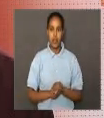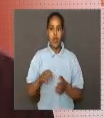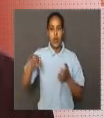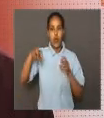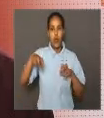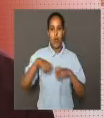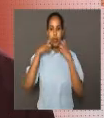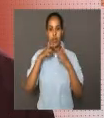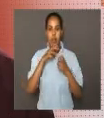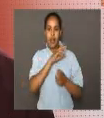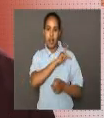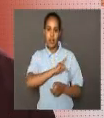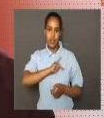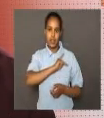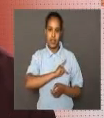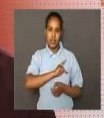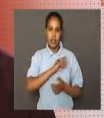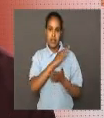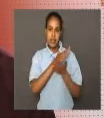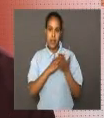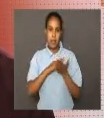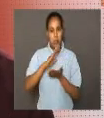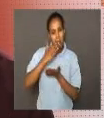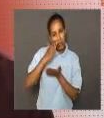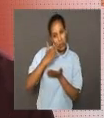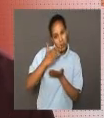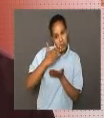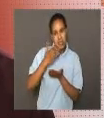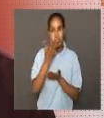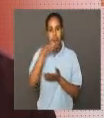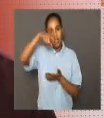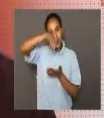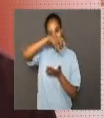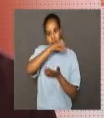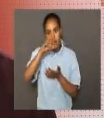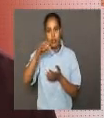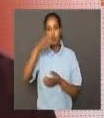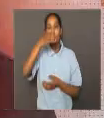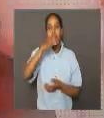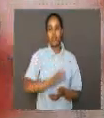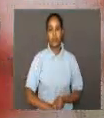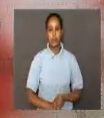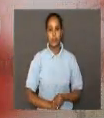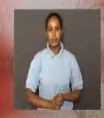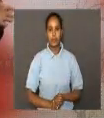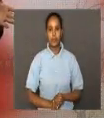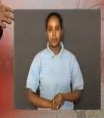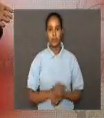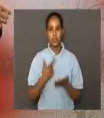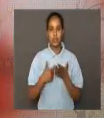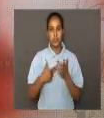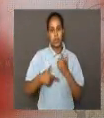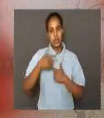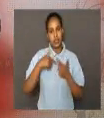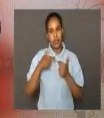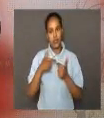Colloids have characteristics somewhere between suspensions and solutions. This brings us